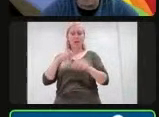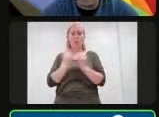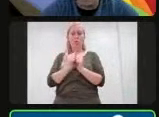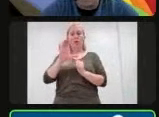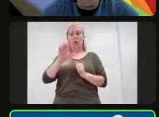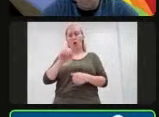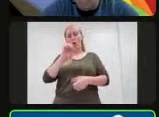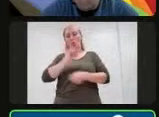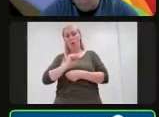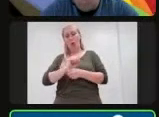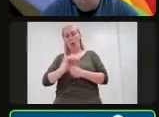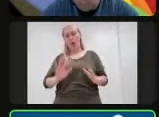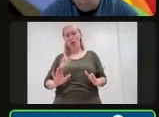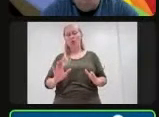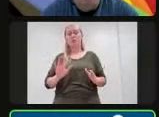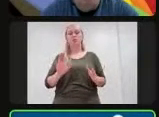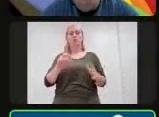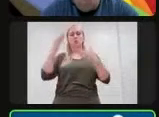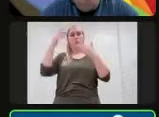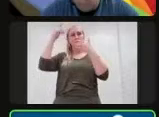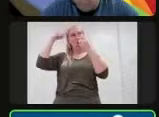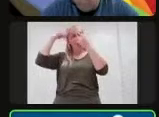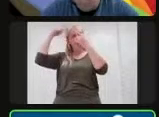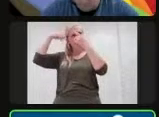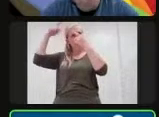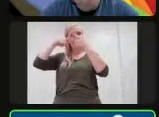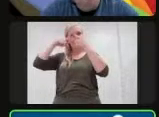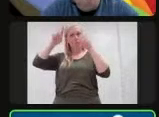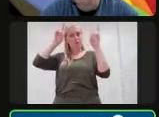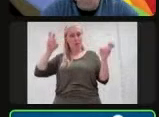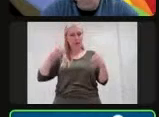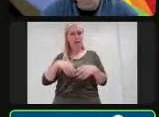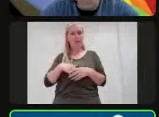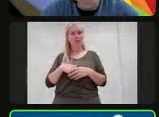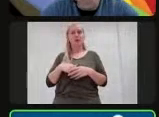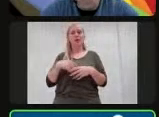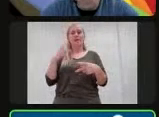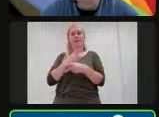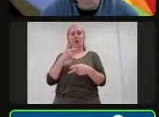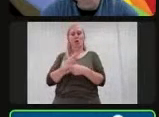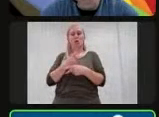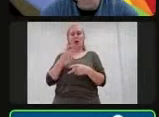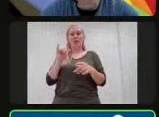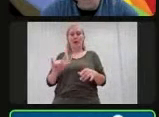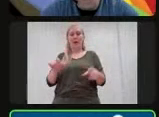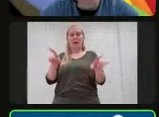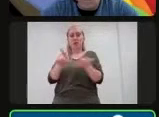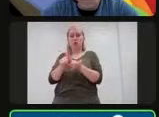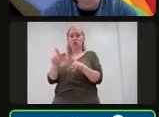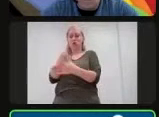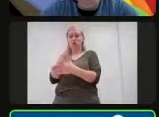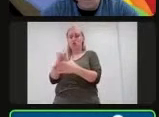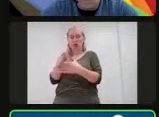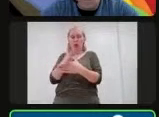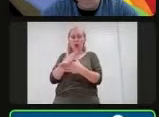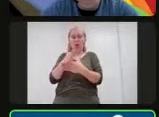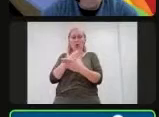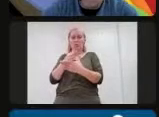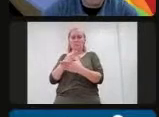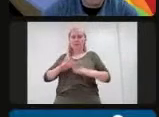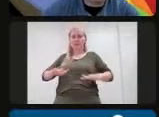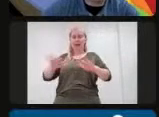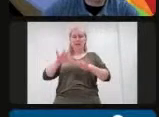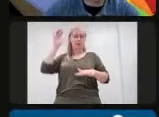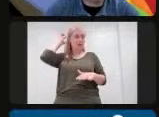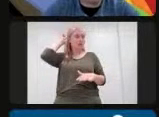colleagues just to process those topics and find that common ground and work together to find that common ground.